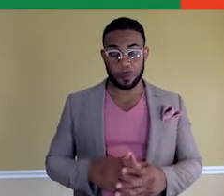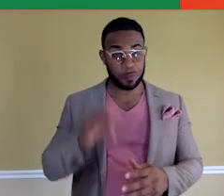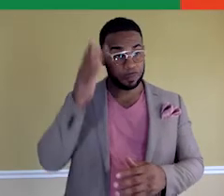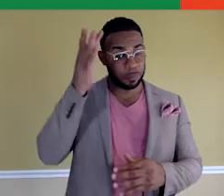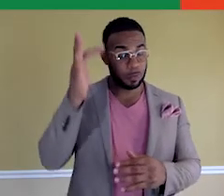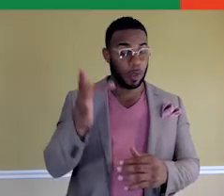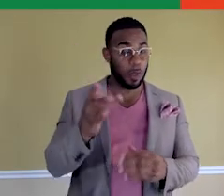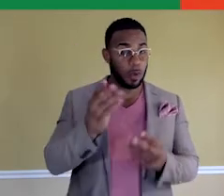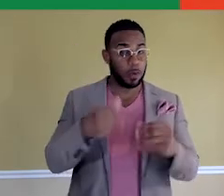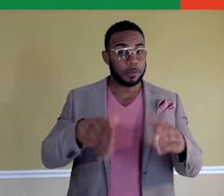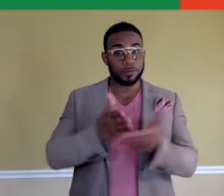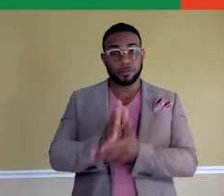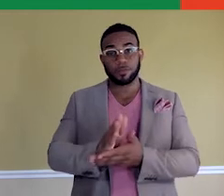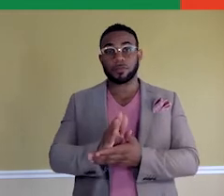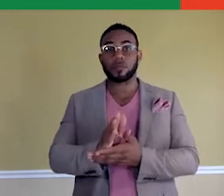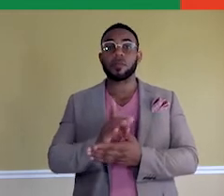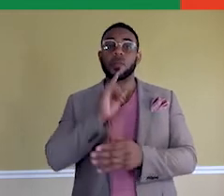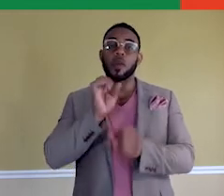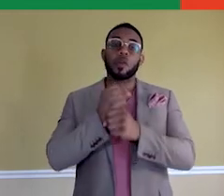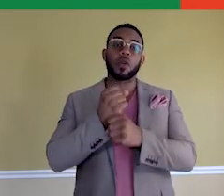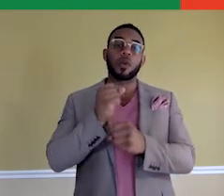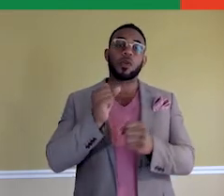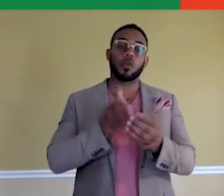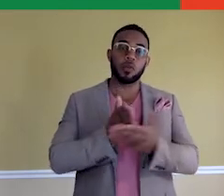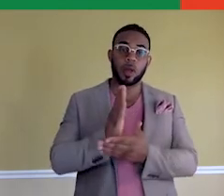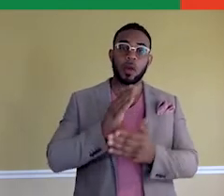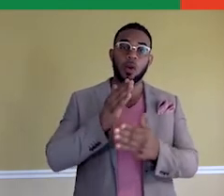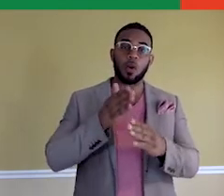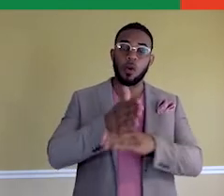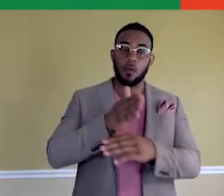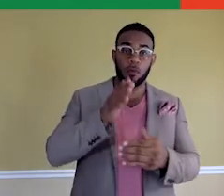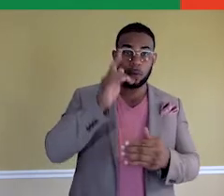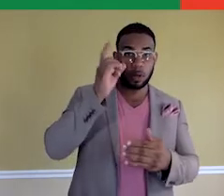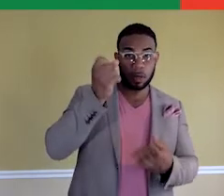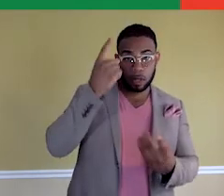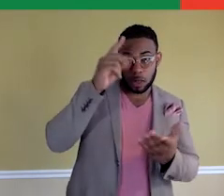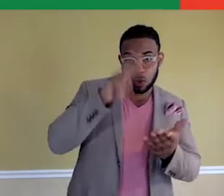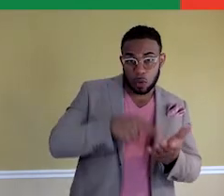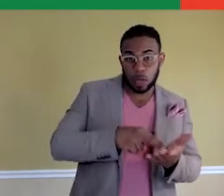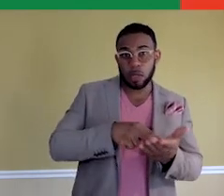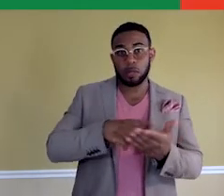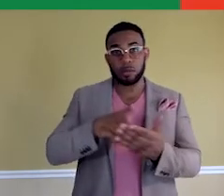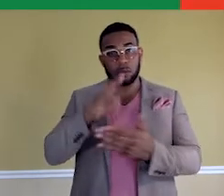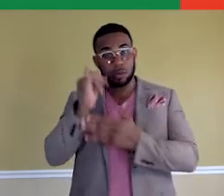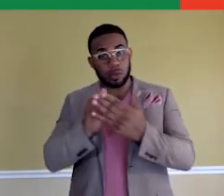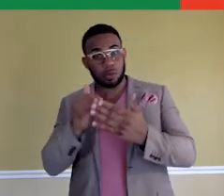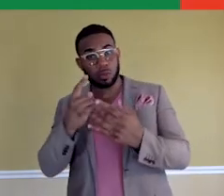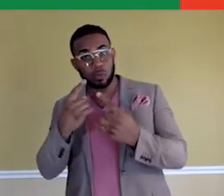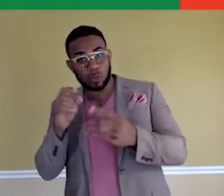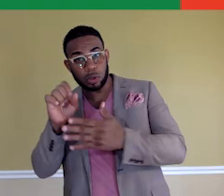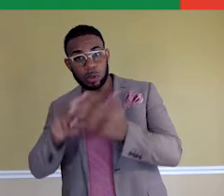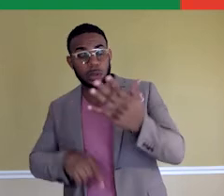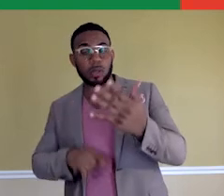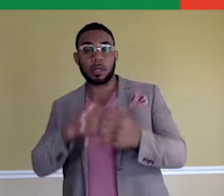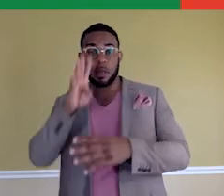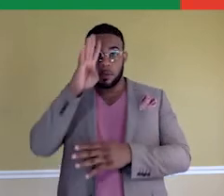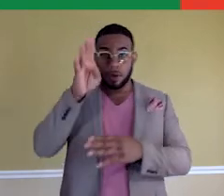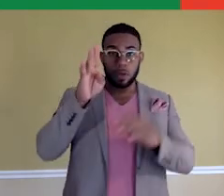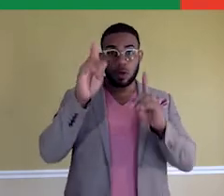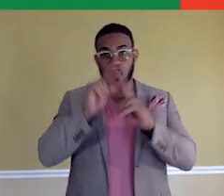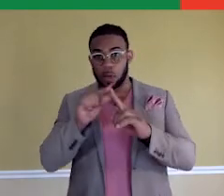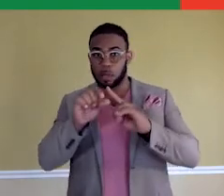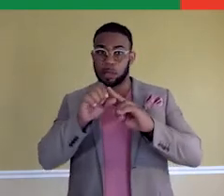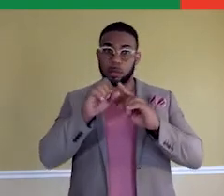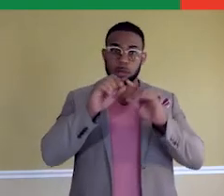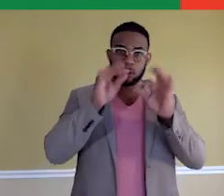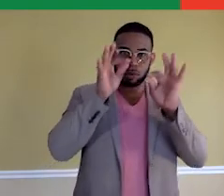intellectual property rights are the creator's rights over literary and artistic works, inventions, words, slogans, and